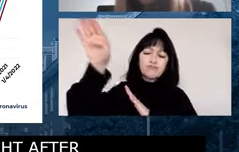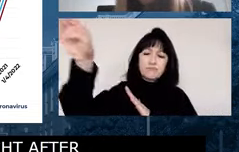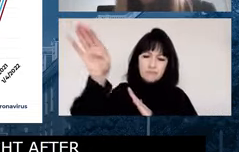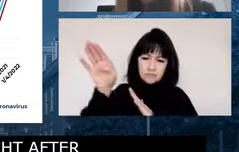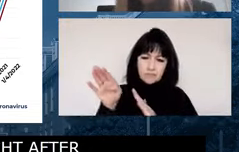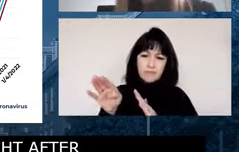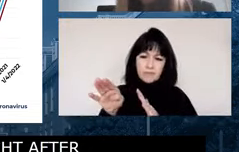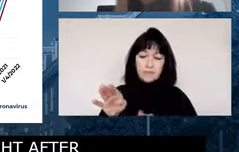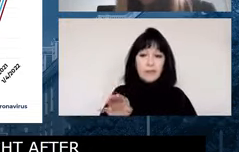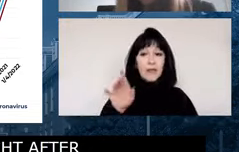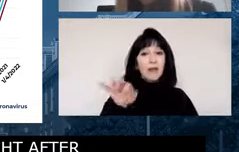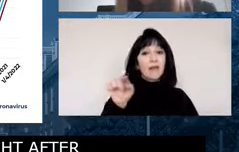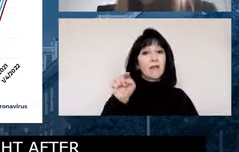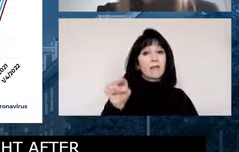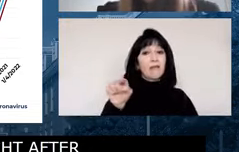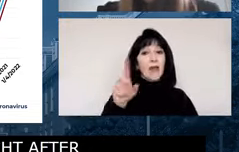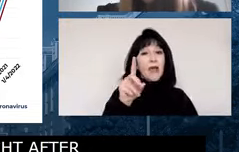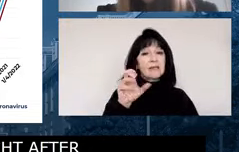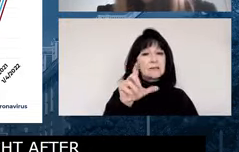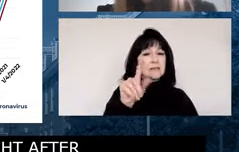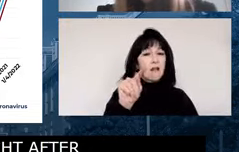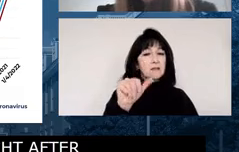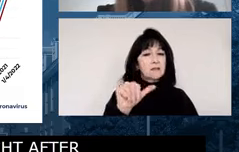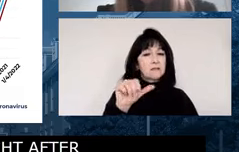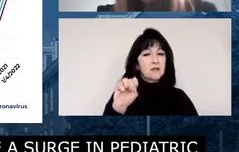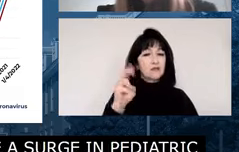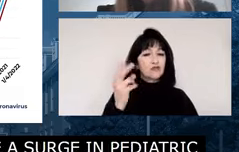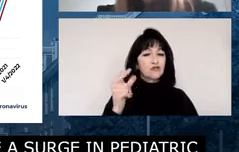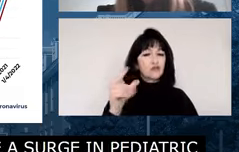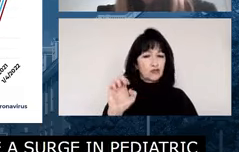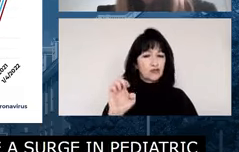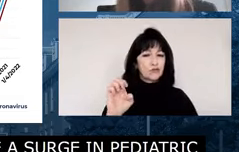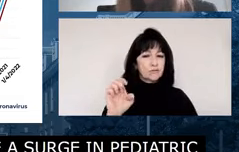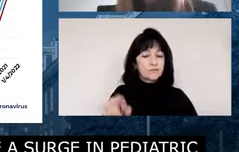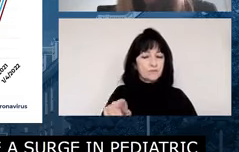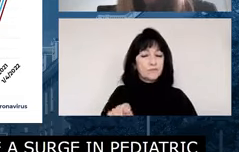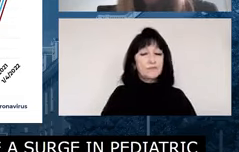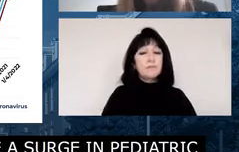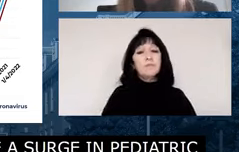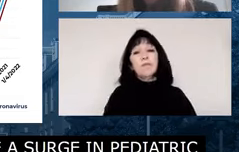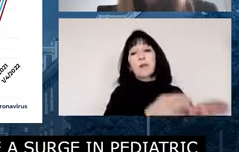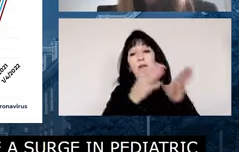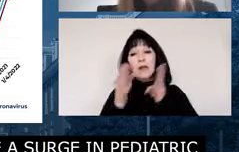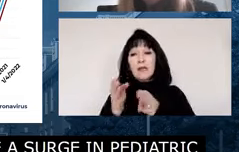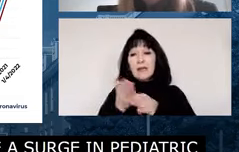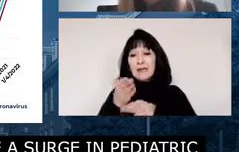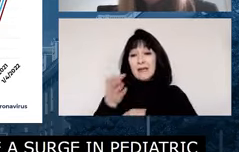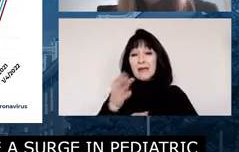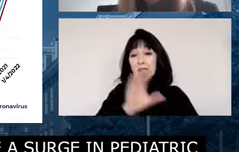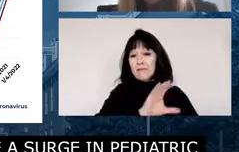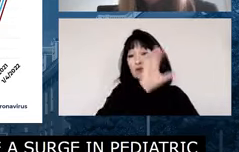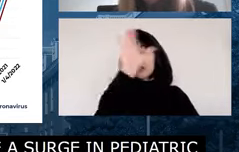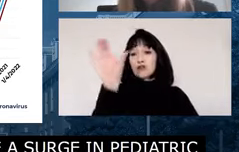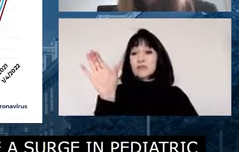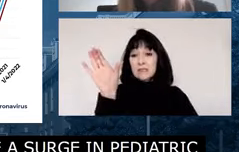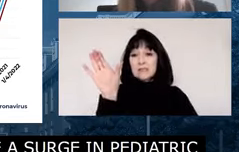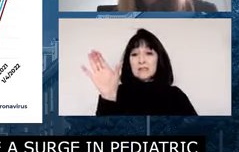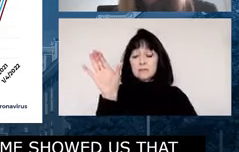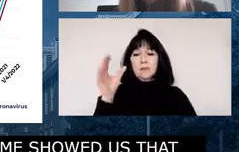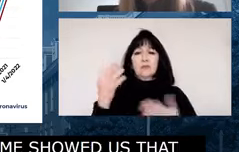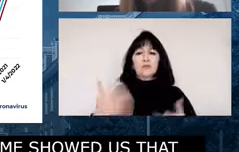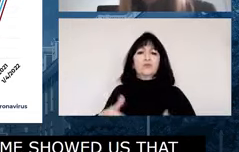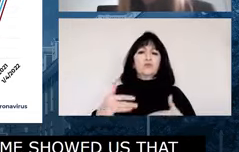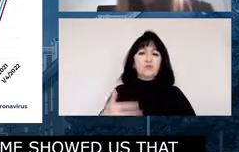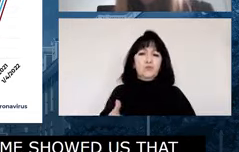was a Delta surge. And then you can see right around the time of Christmas, just a dramatic increase,